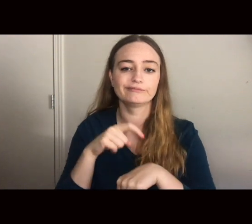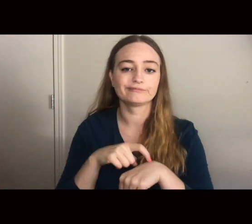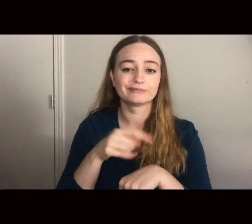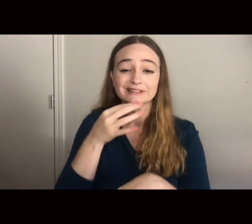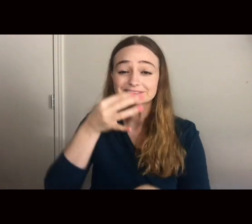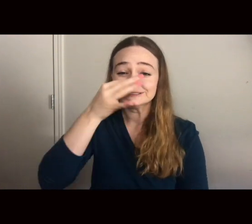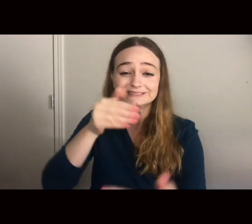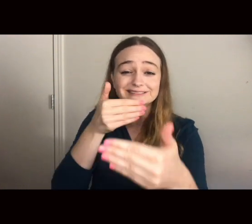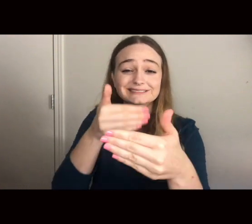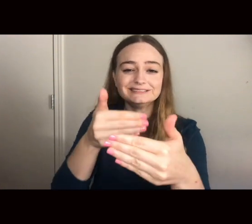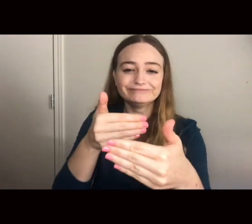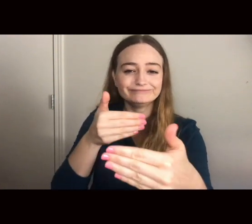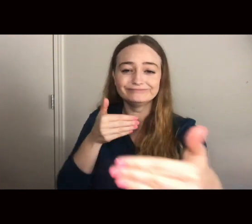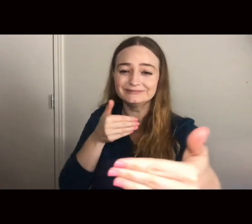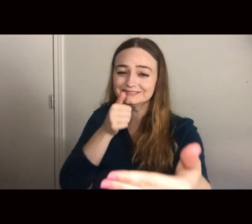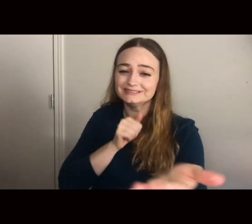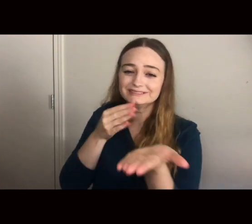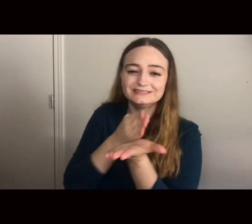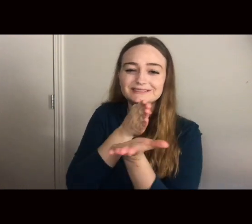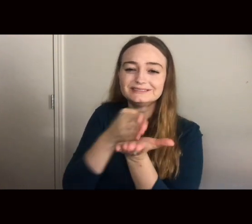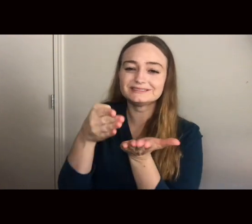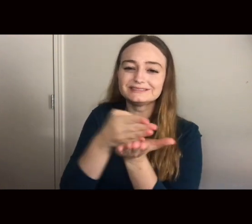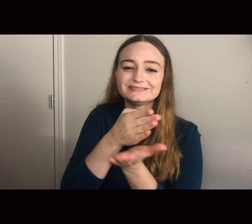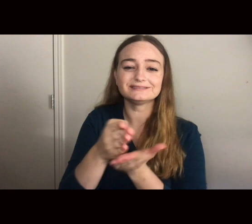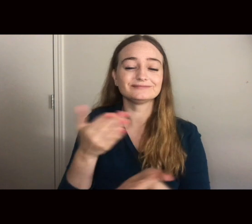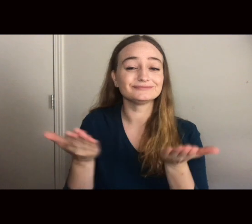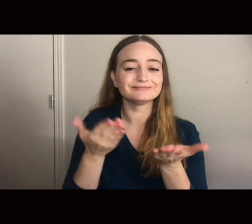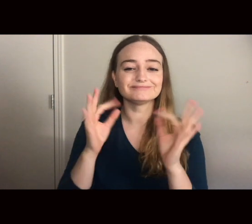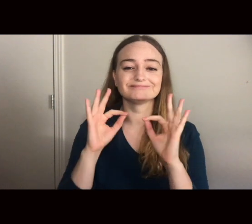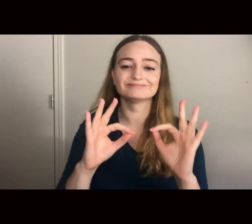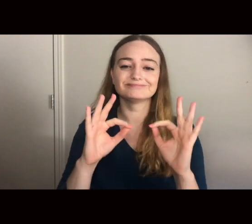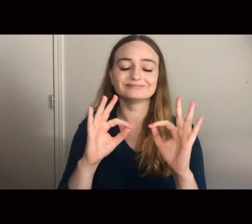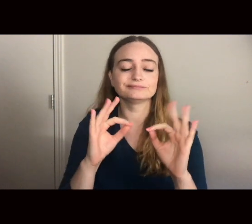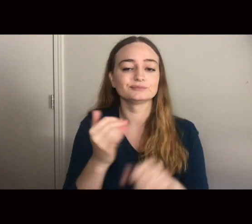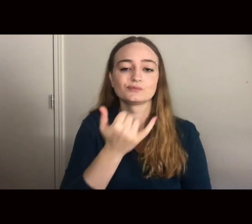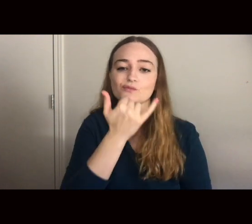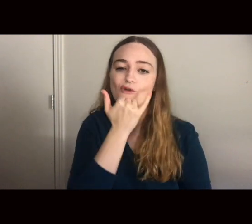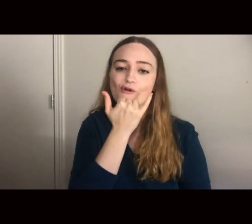wrong time, and it's a short walk but a long climb. I'm in